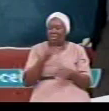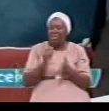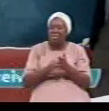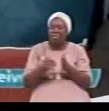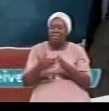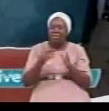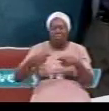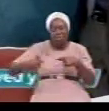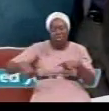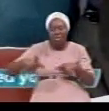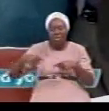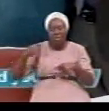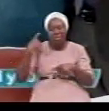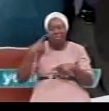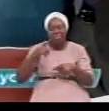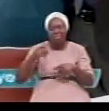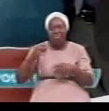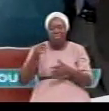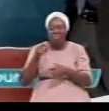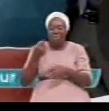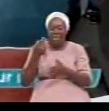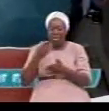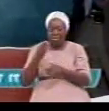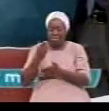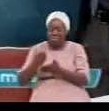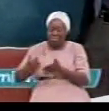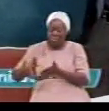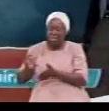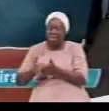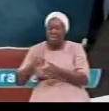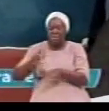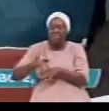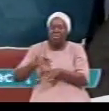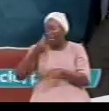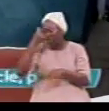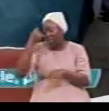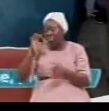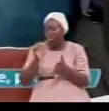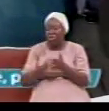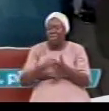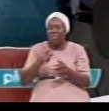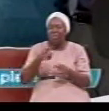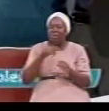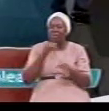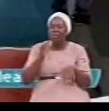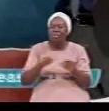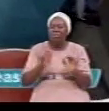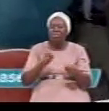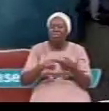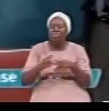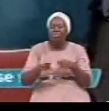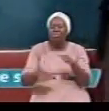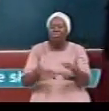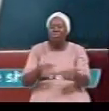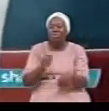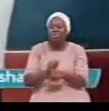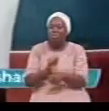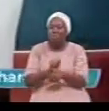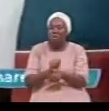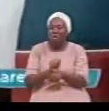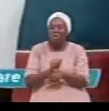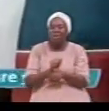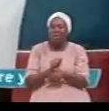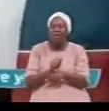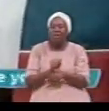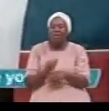to paralysis on the side that was affected. So because of the hypertension, she was unable to walk. Of course, she was getting medication